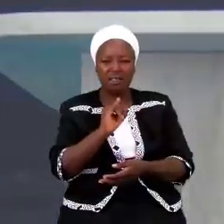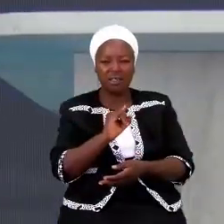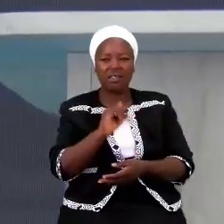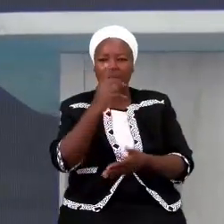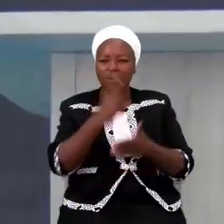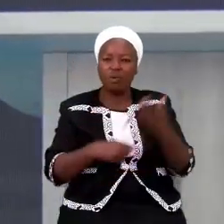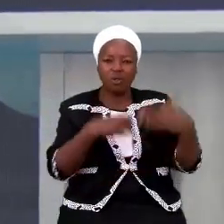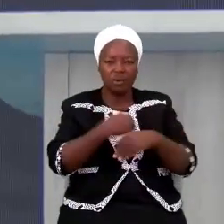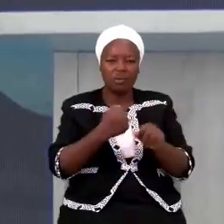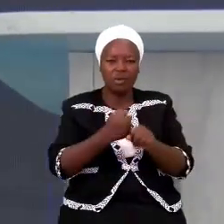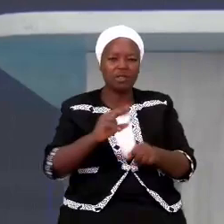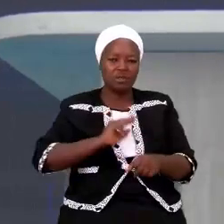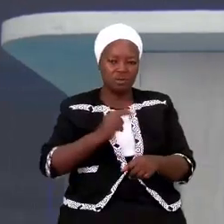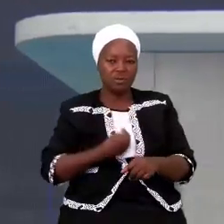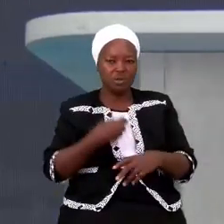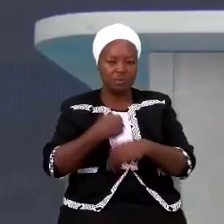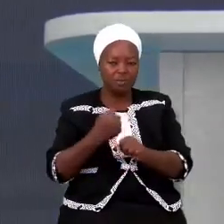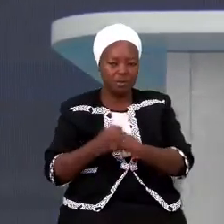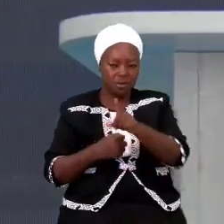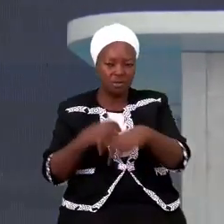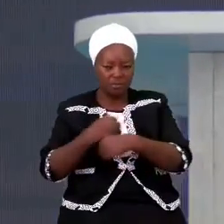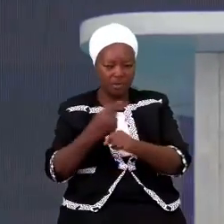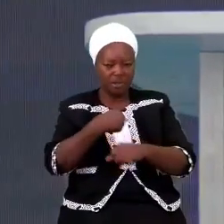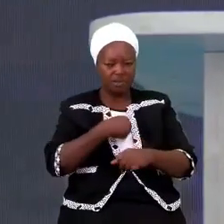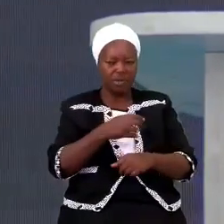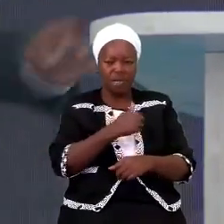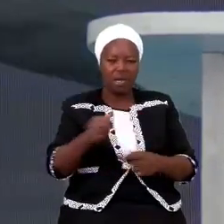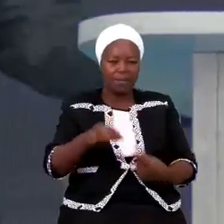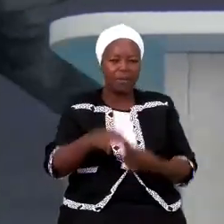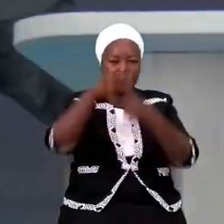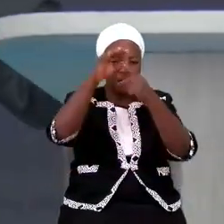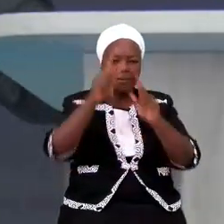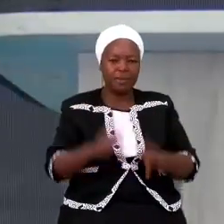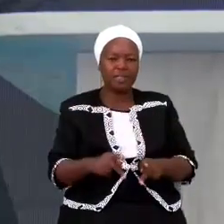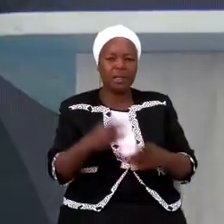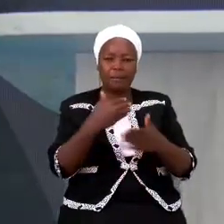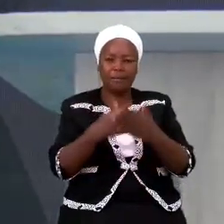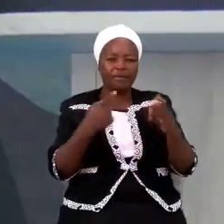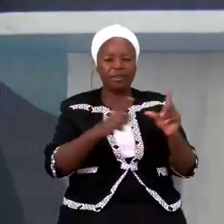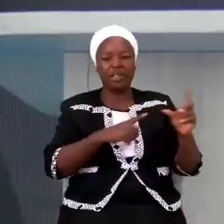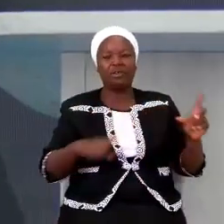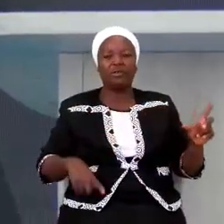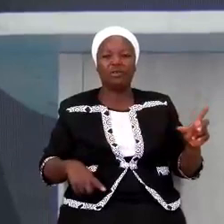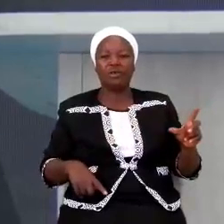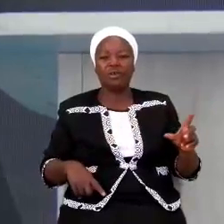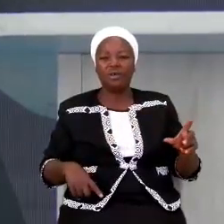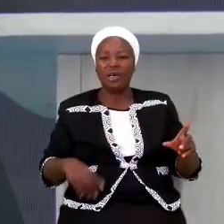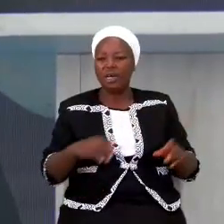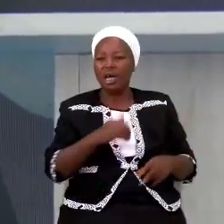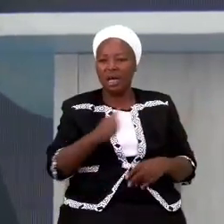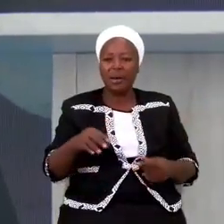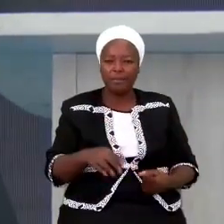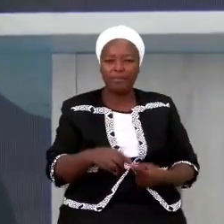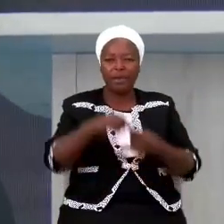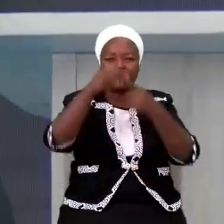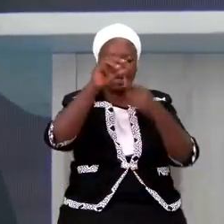the Lord, a peculiar member of the church, saved. And now there is the